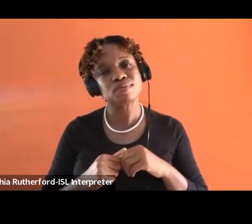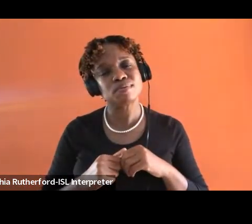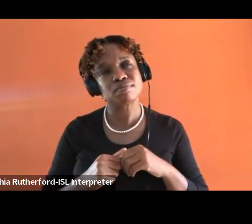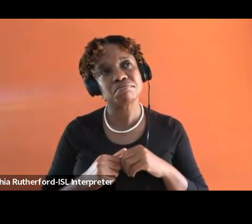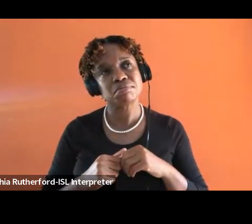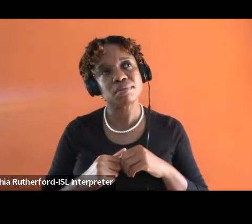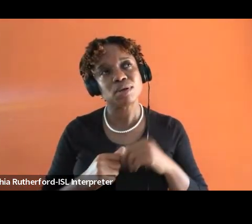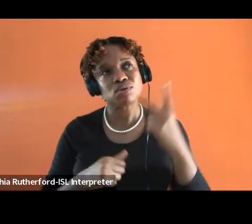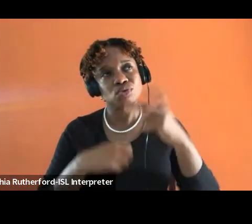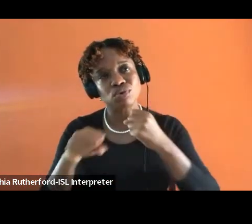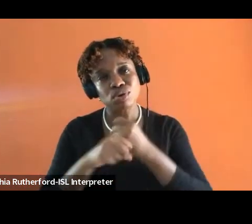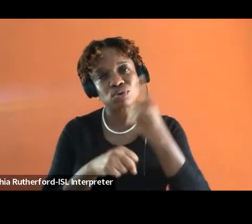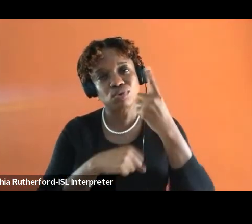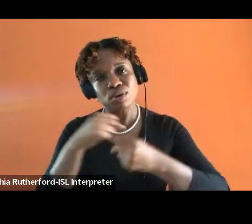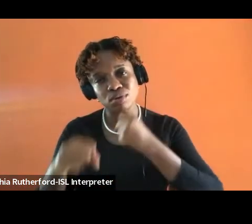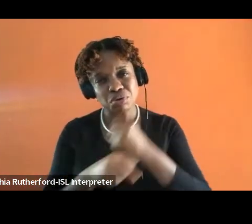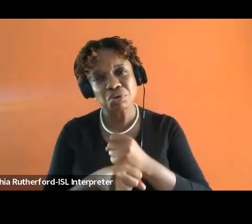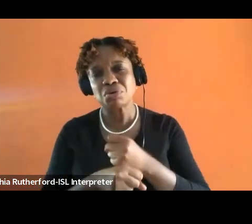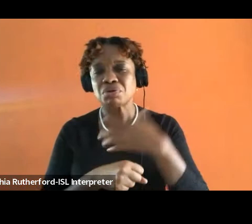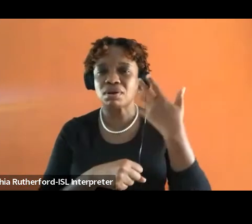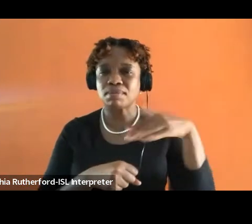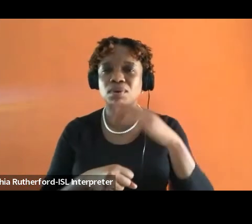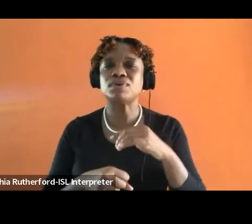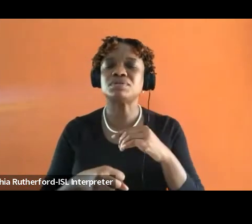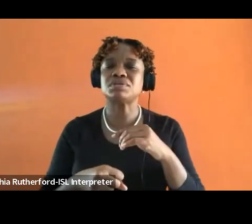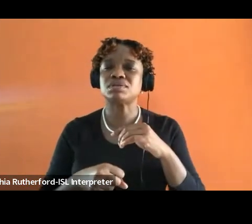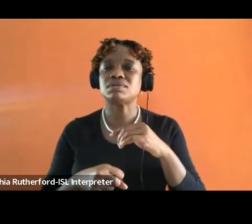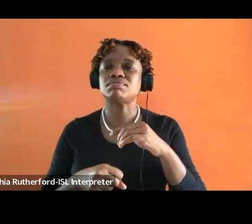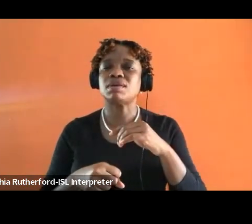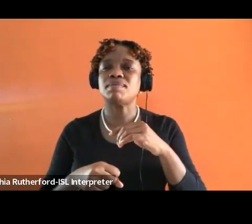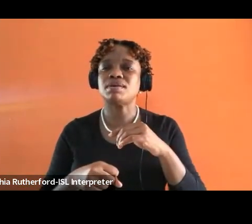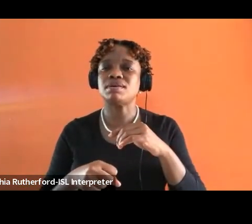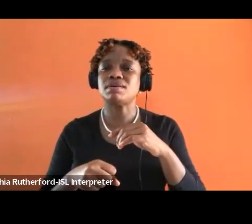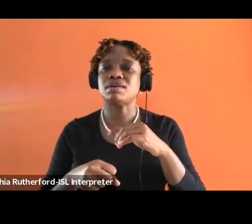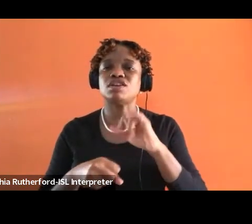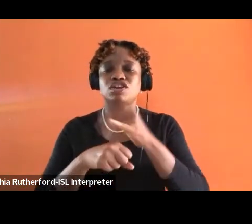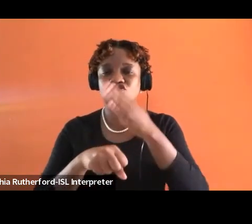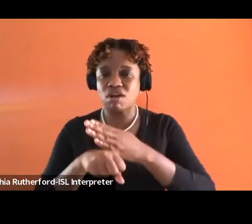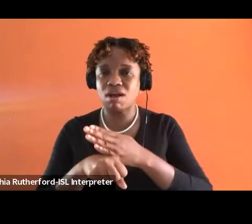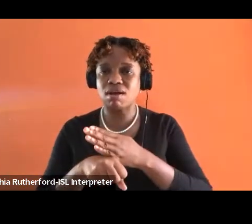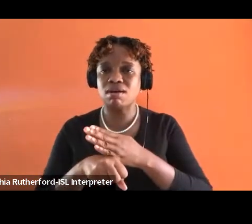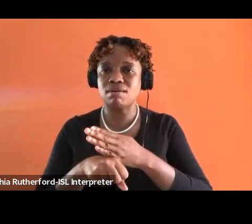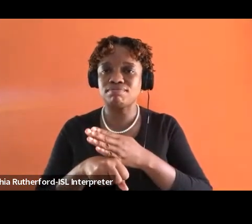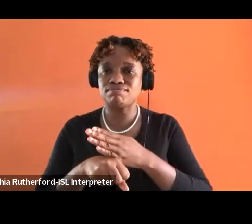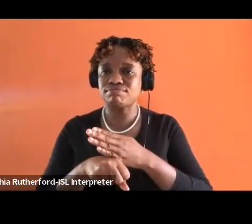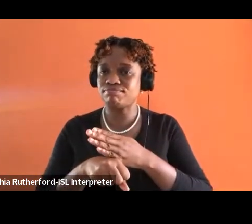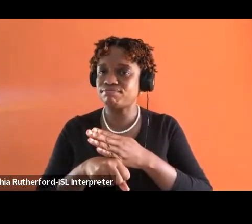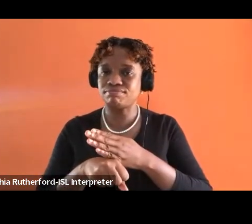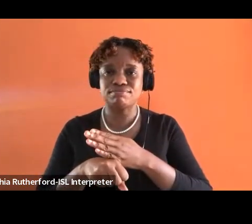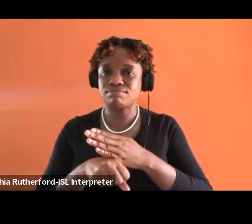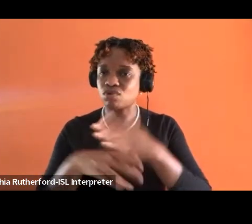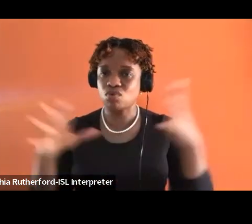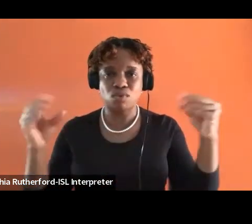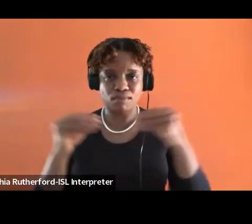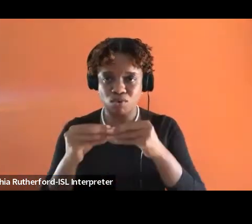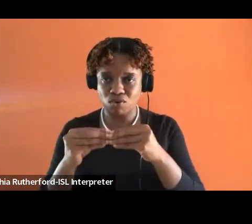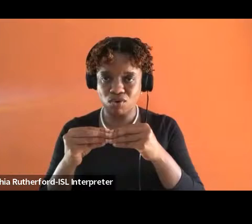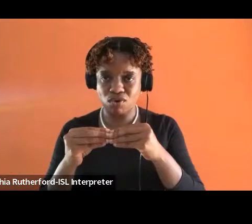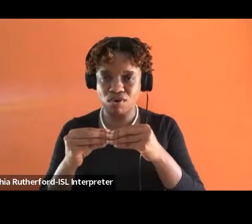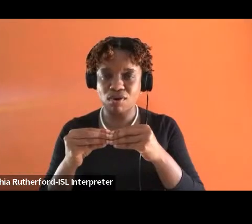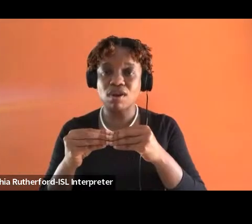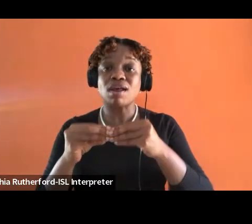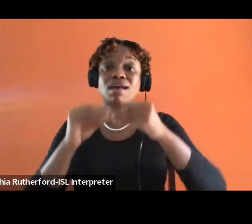1 year, and still be able to pick back up your job or some kind of employment. Because from the minute